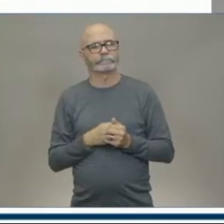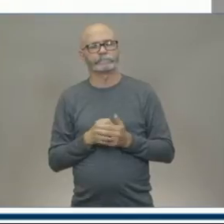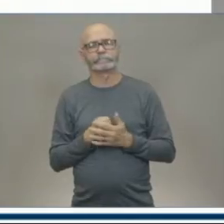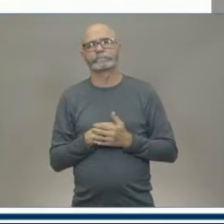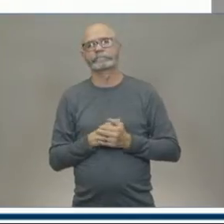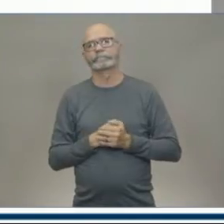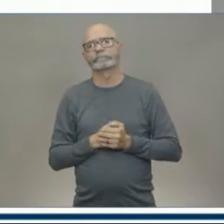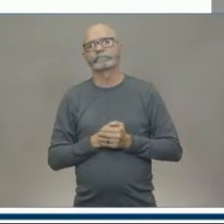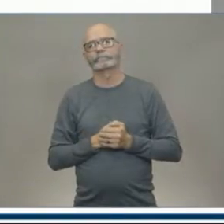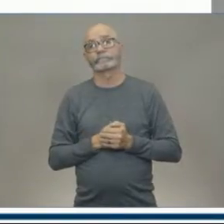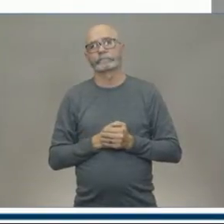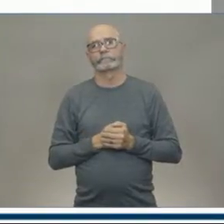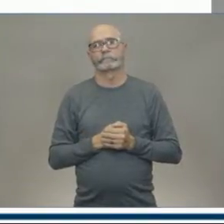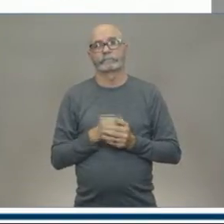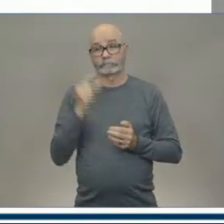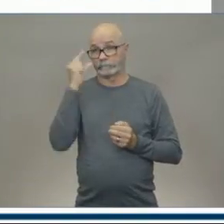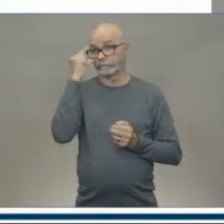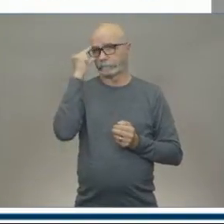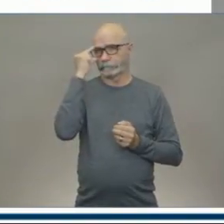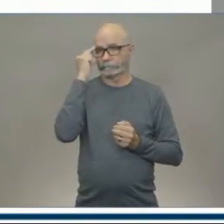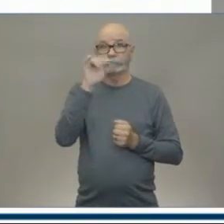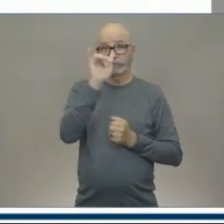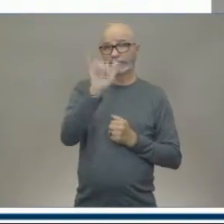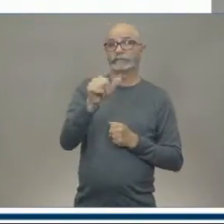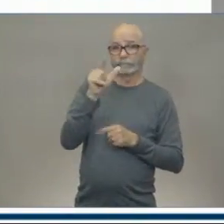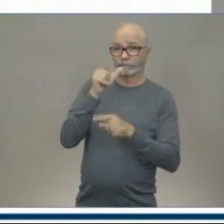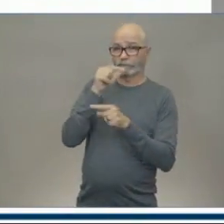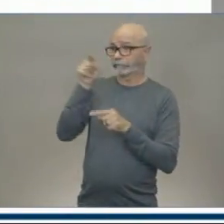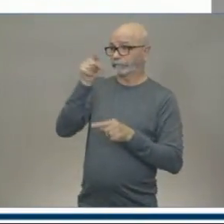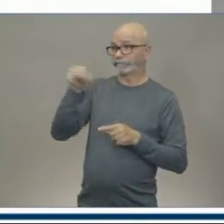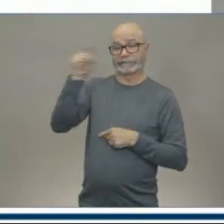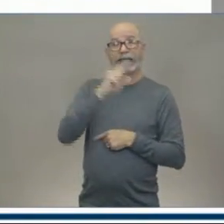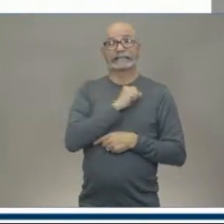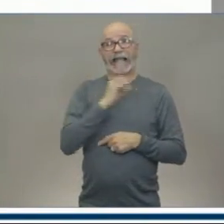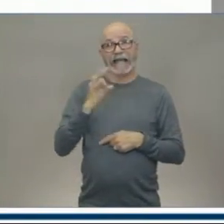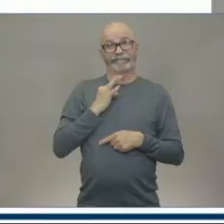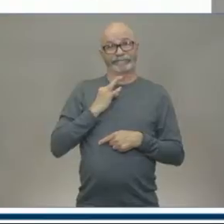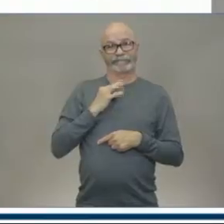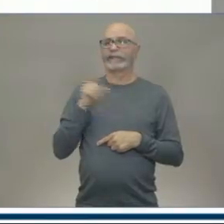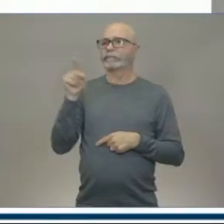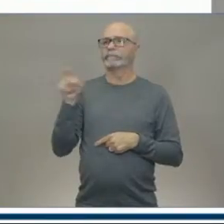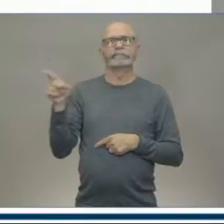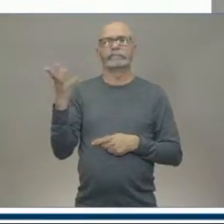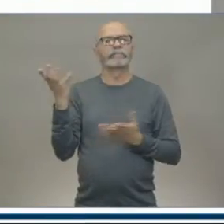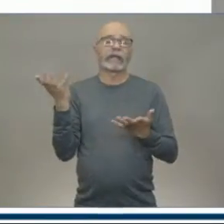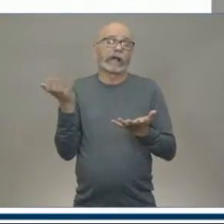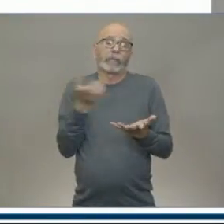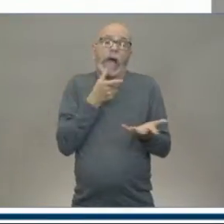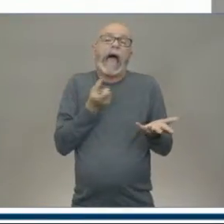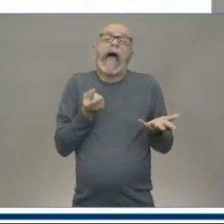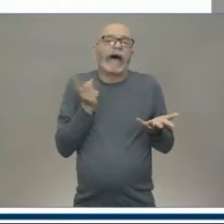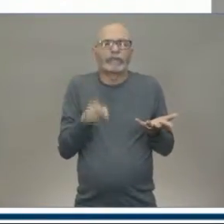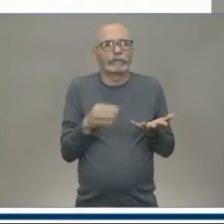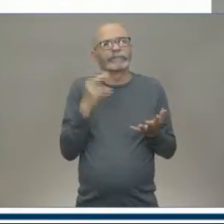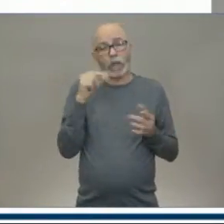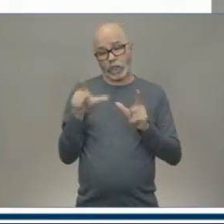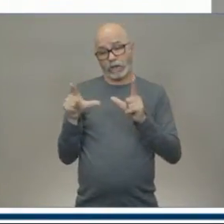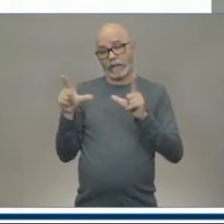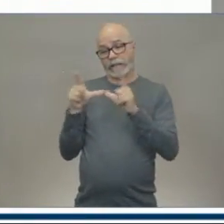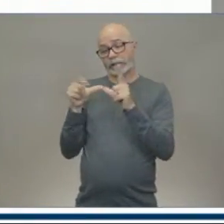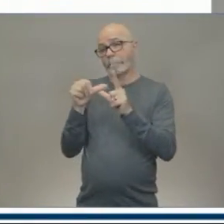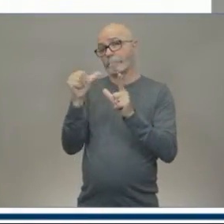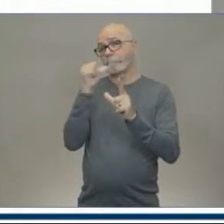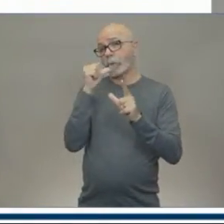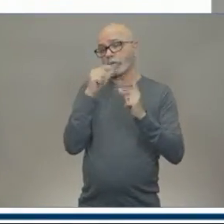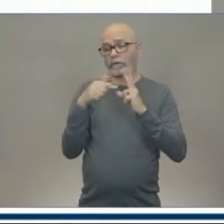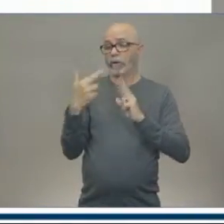is voluntary. The staff do not have to do this, but it will start with current staff of licensed establishments in downtown